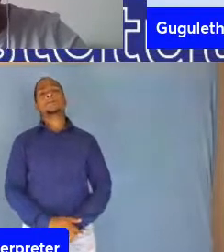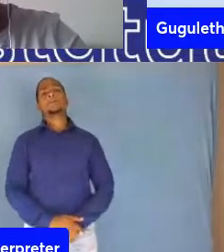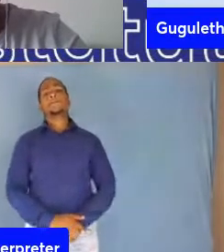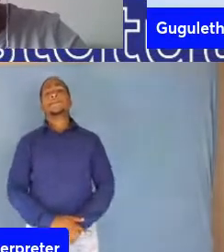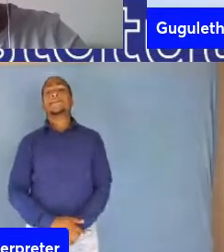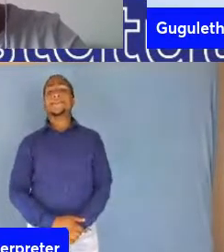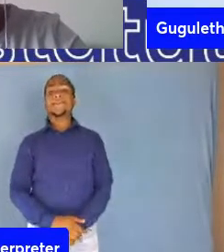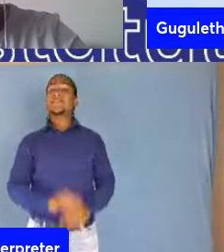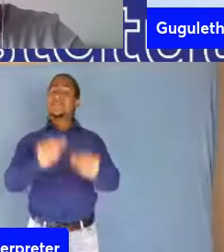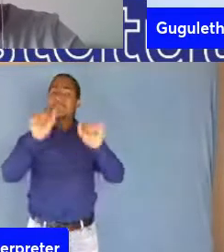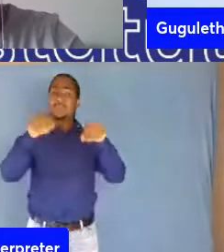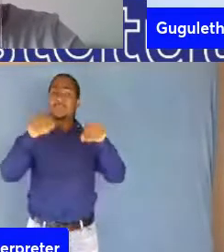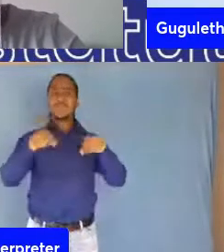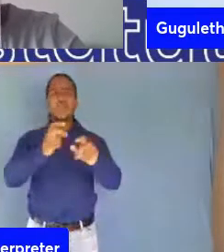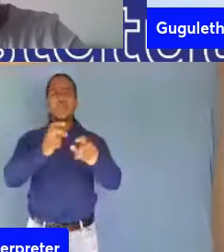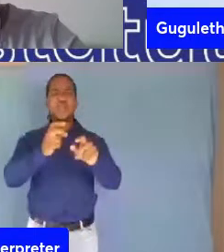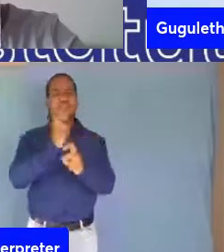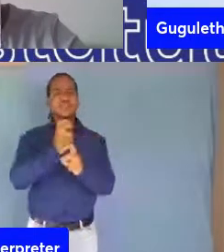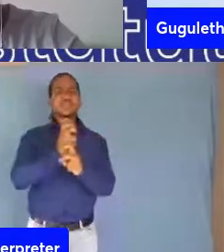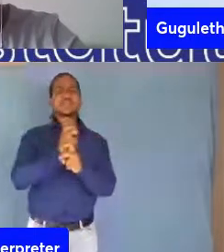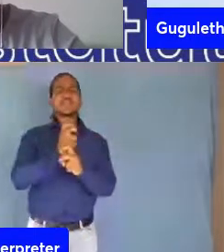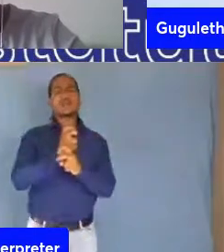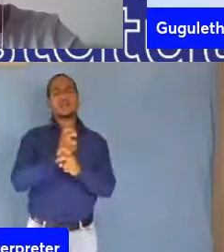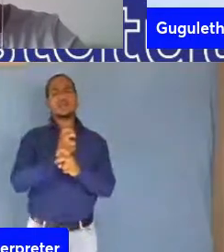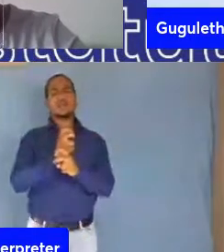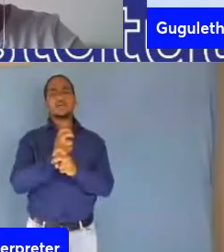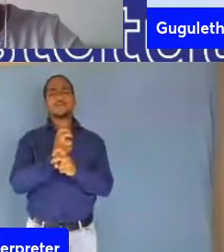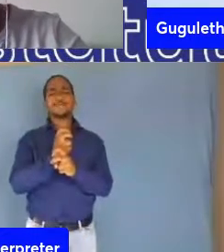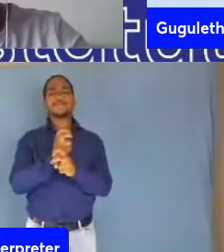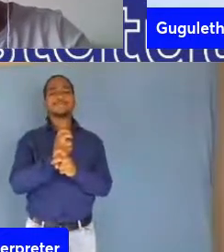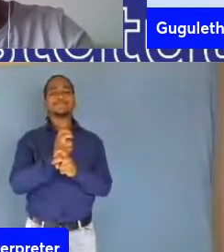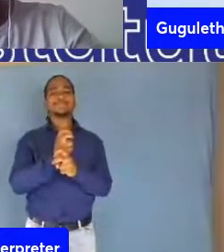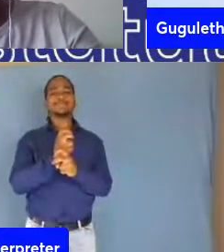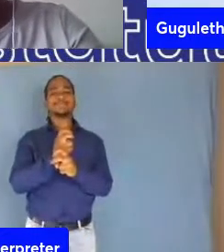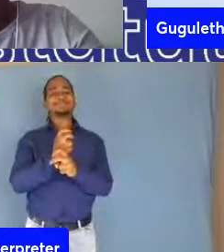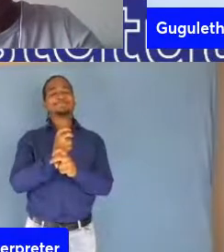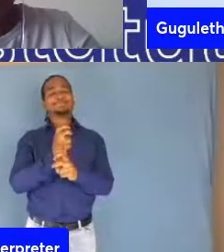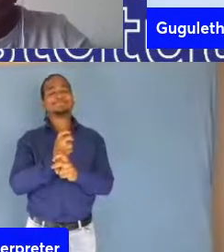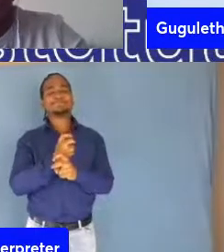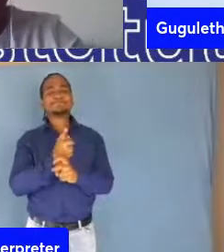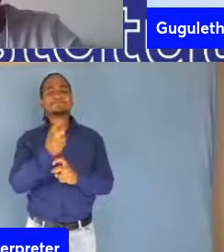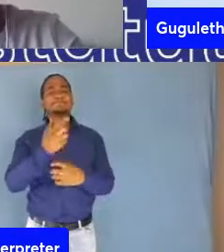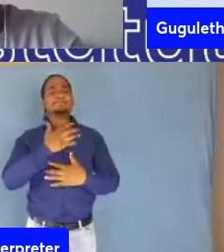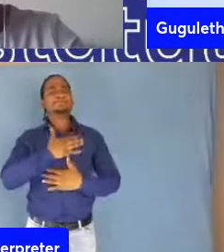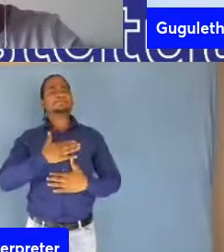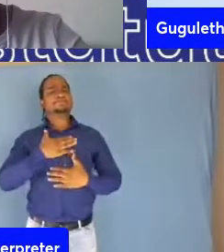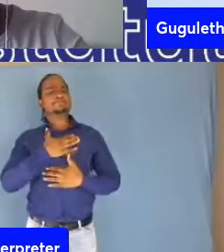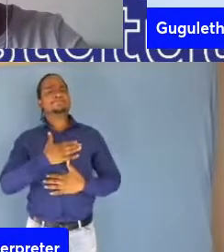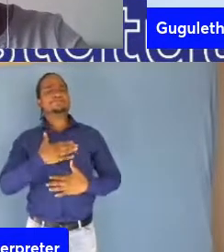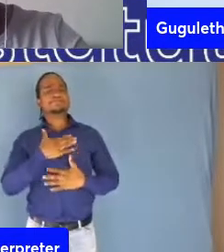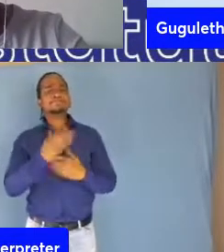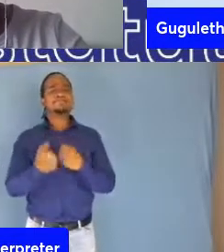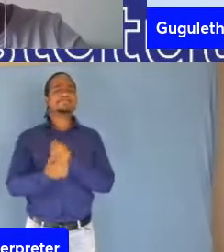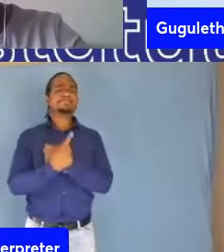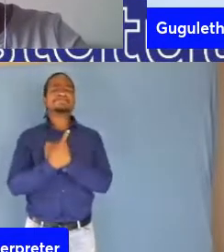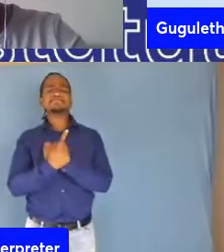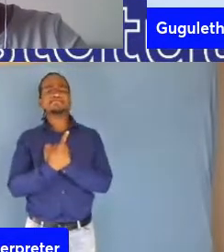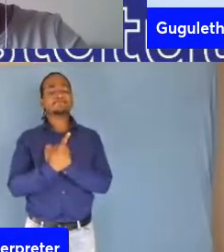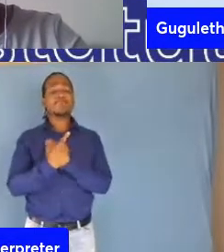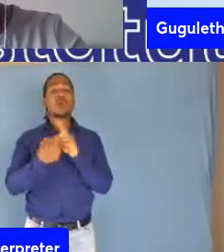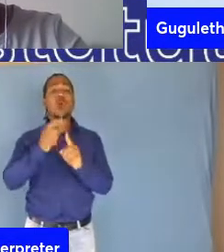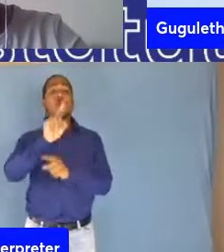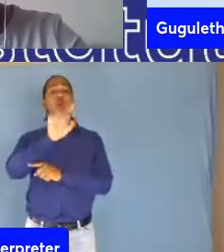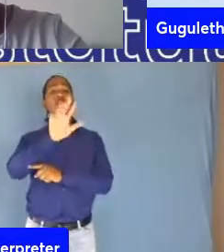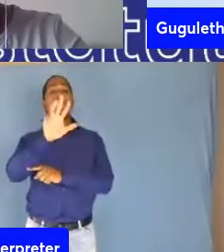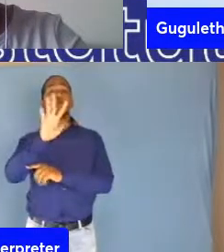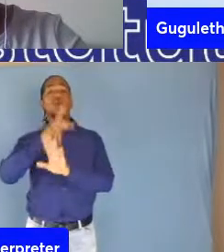unfortunate, unintended consequence of the 1994 project in South Africa is that as people, we abdicated